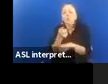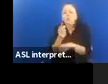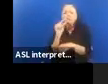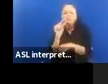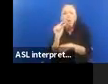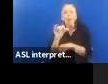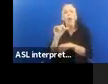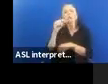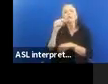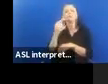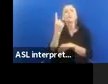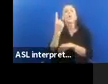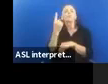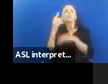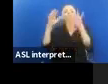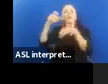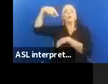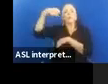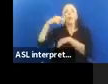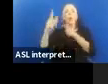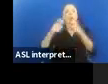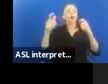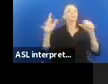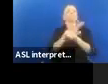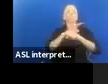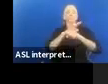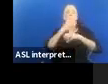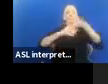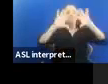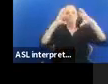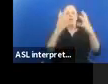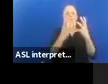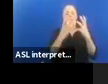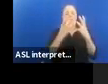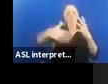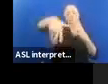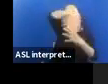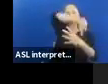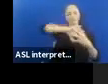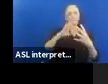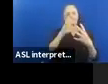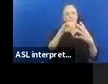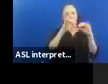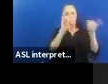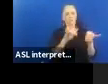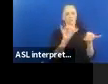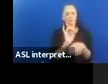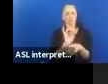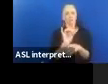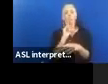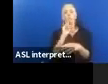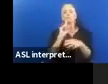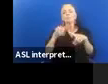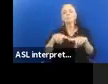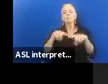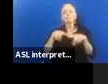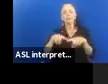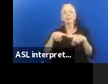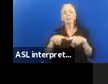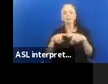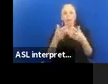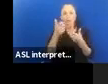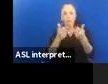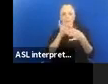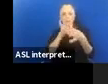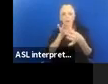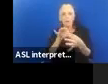as large as the whole planet. It really depends on where you draw the boundaries around those relationships of